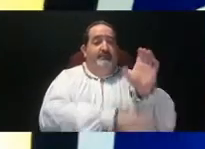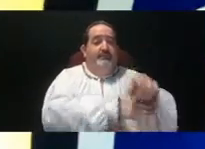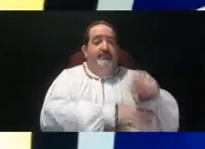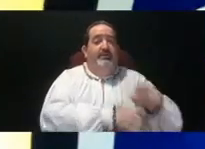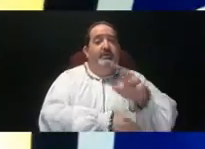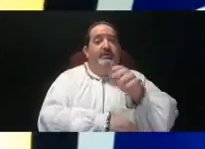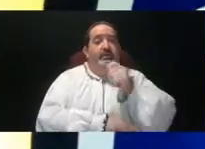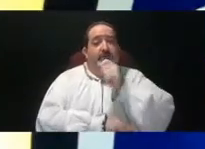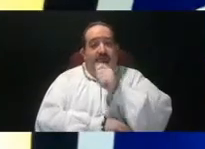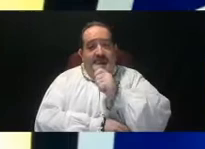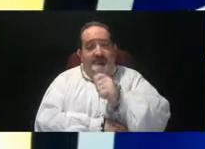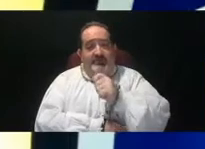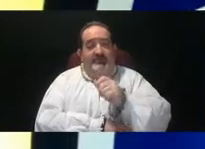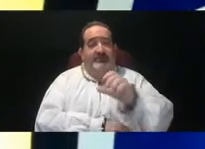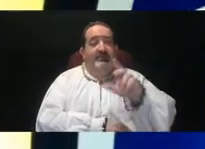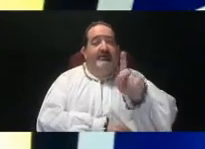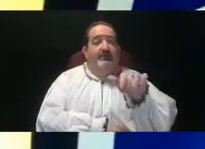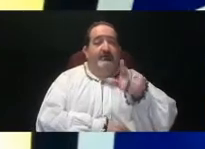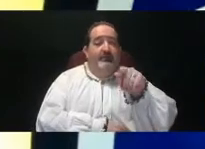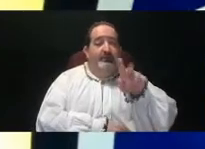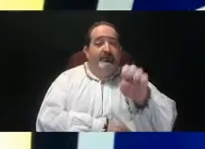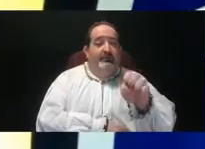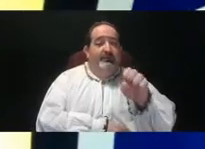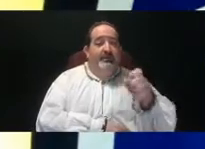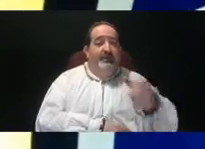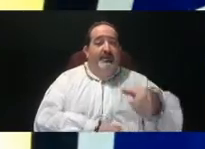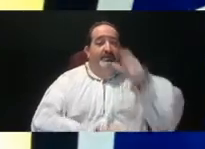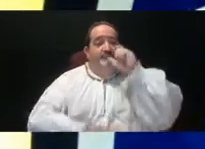and pouring shots down his throat.